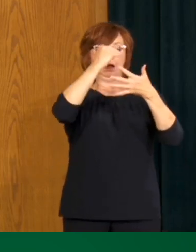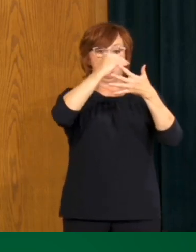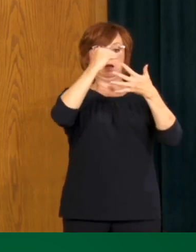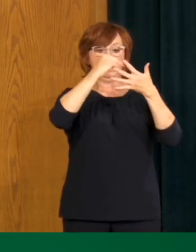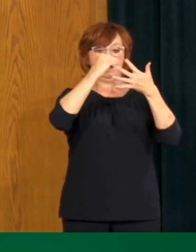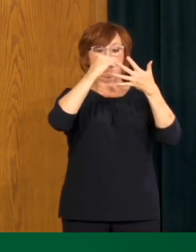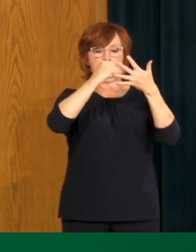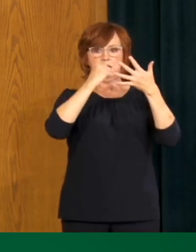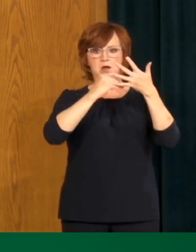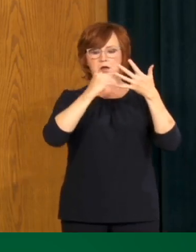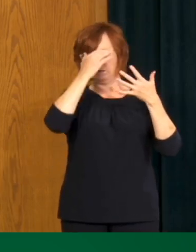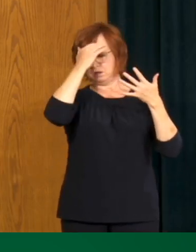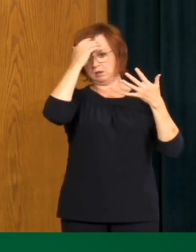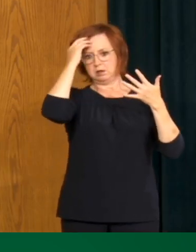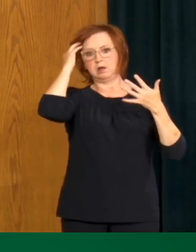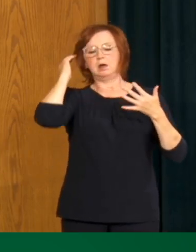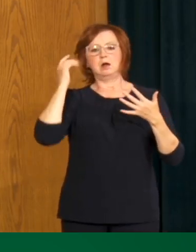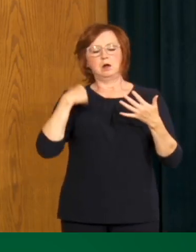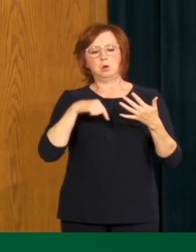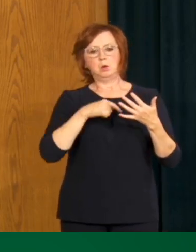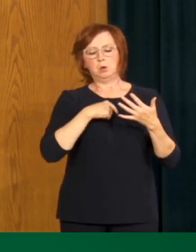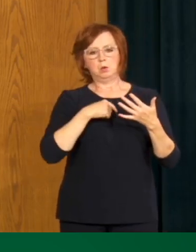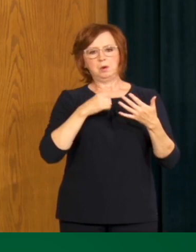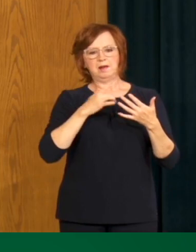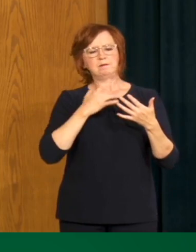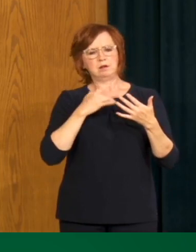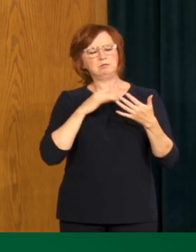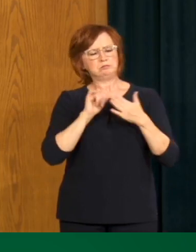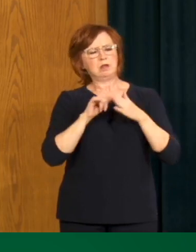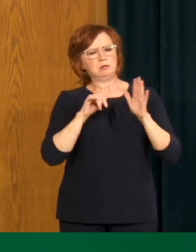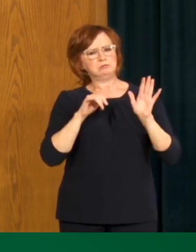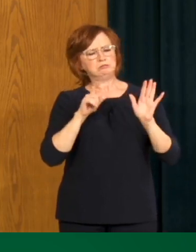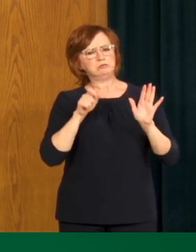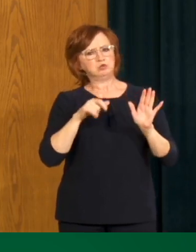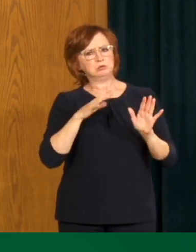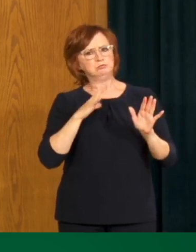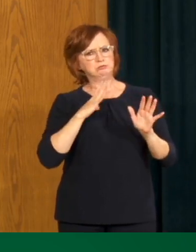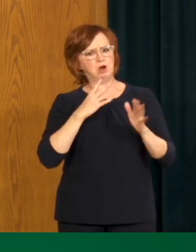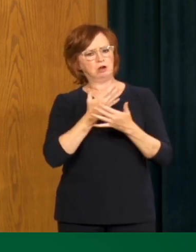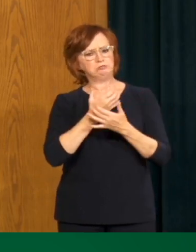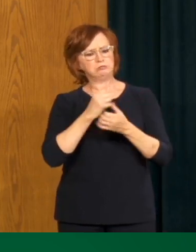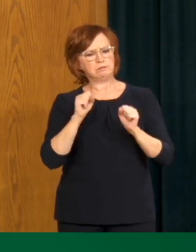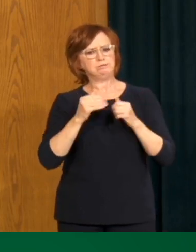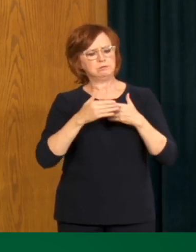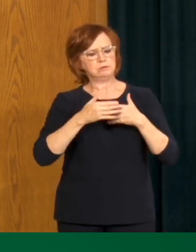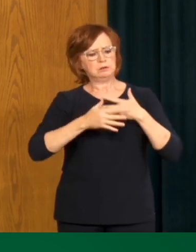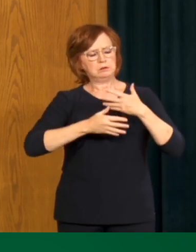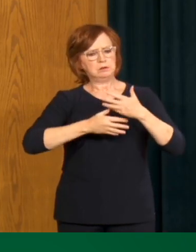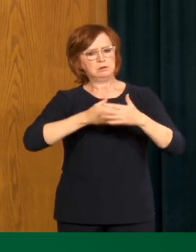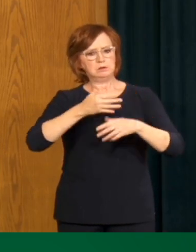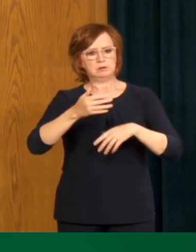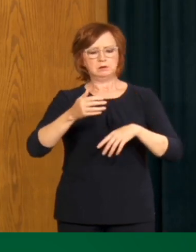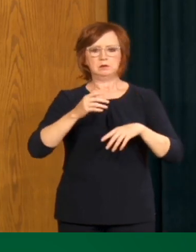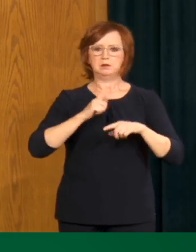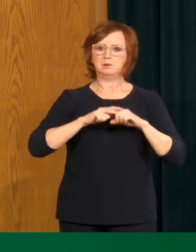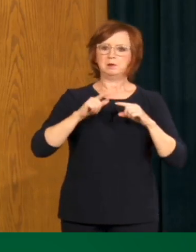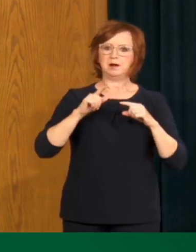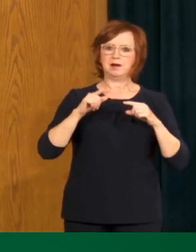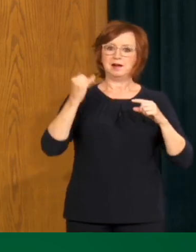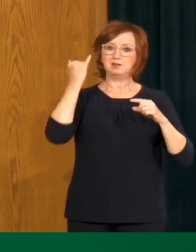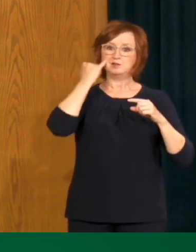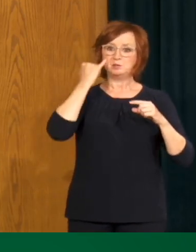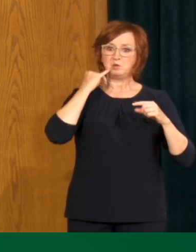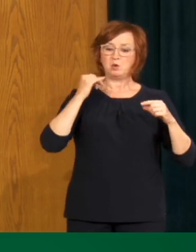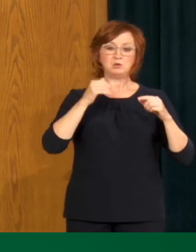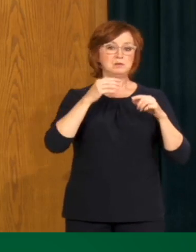generally cause transmission to restart. But gatherings in familiar surroundings, our home setting,